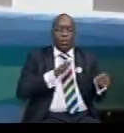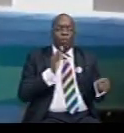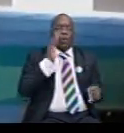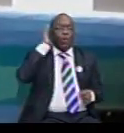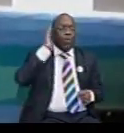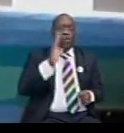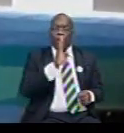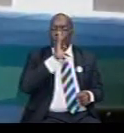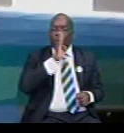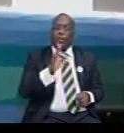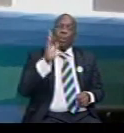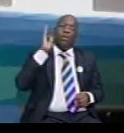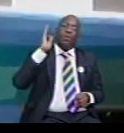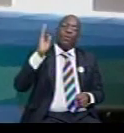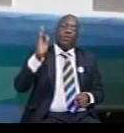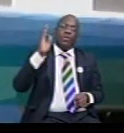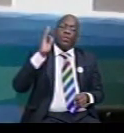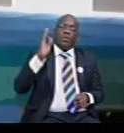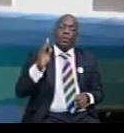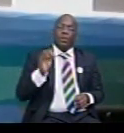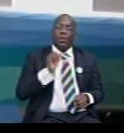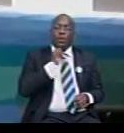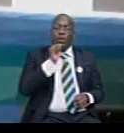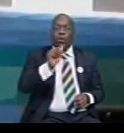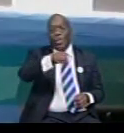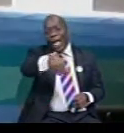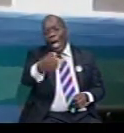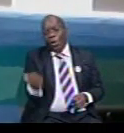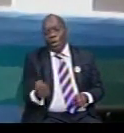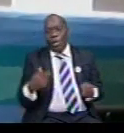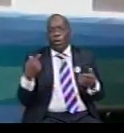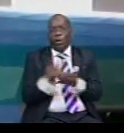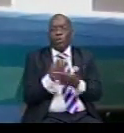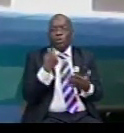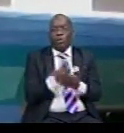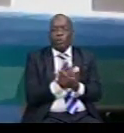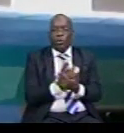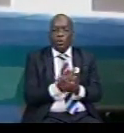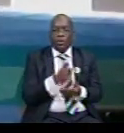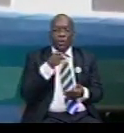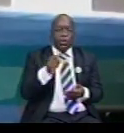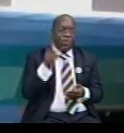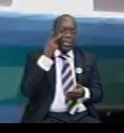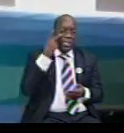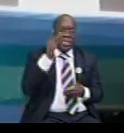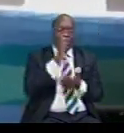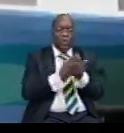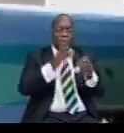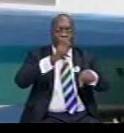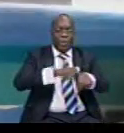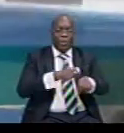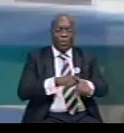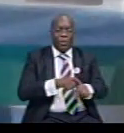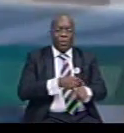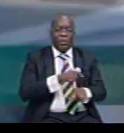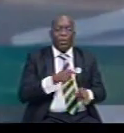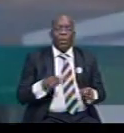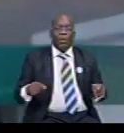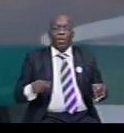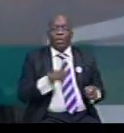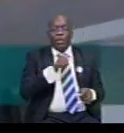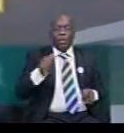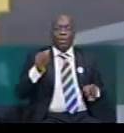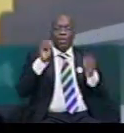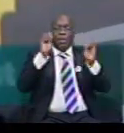be preached. Not another gospel. You see, sometimes when a teacher